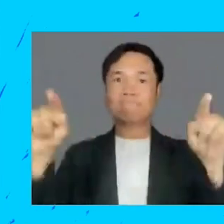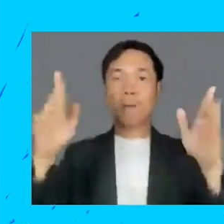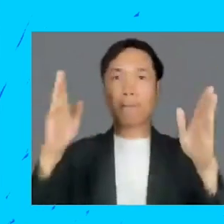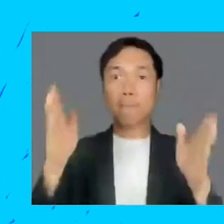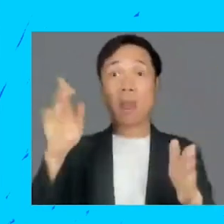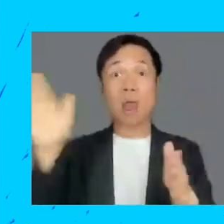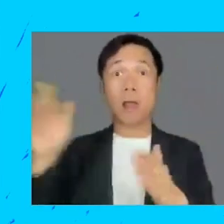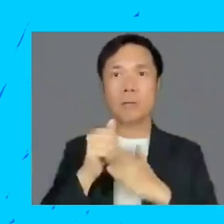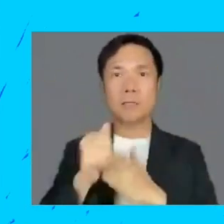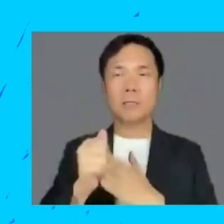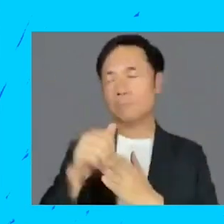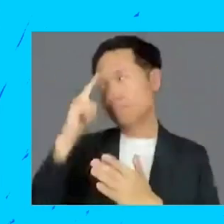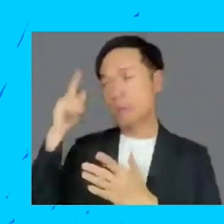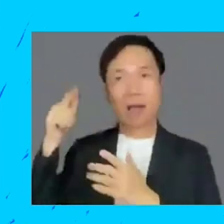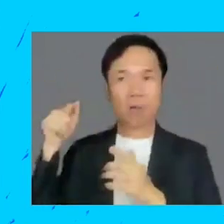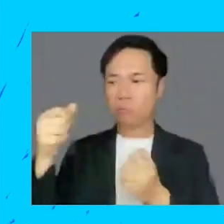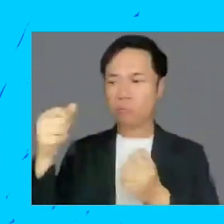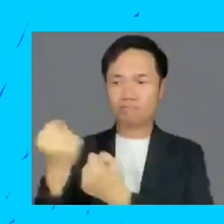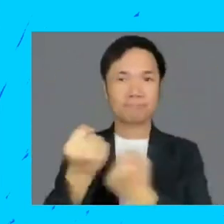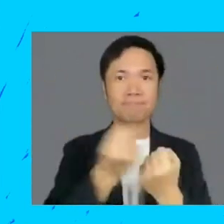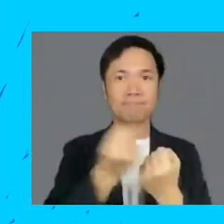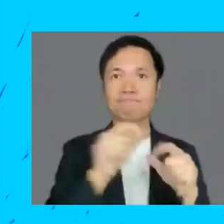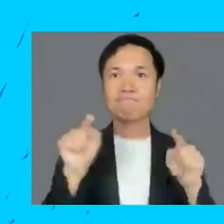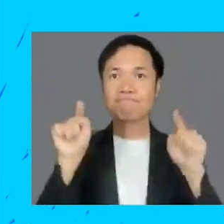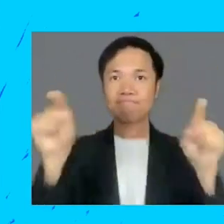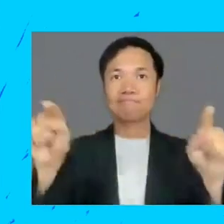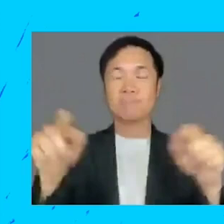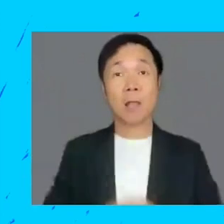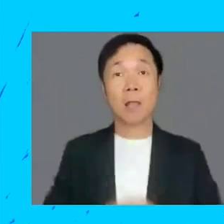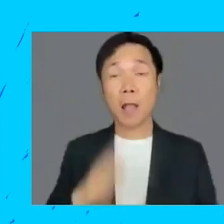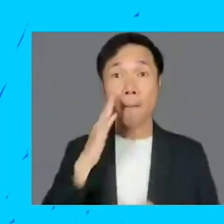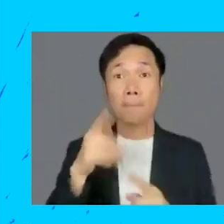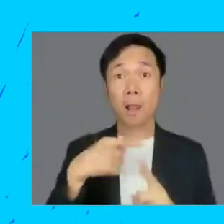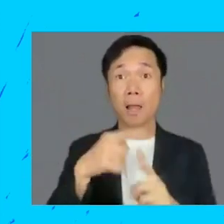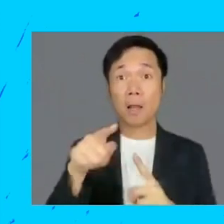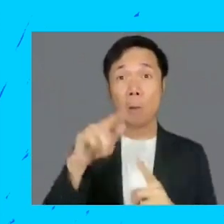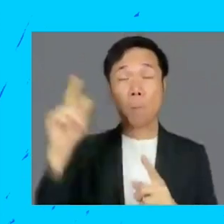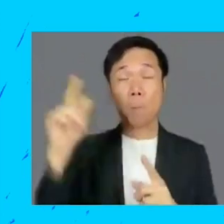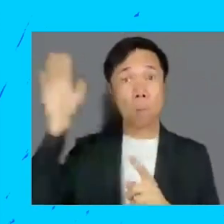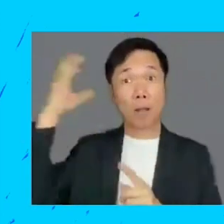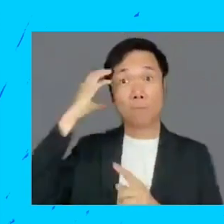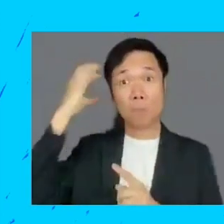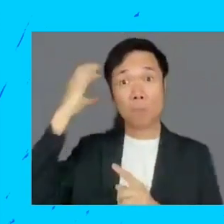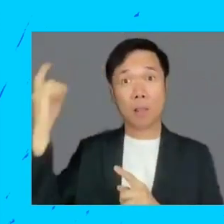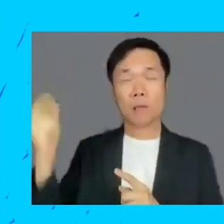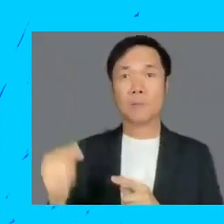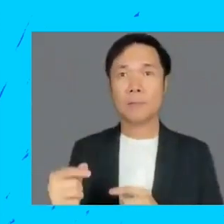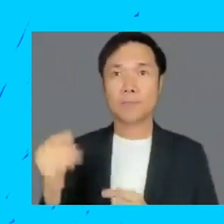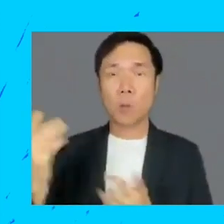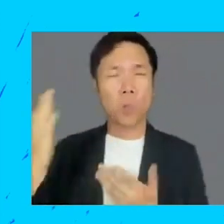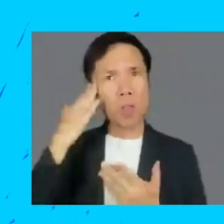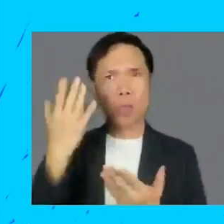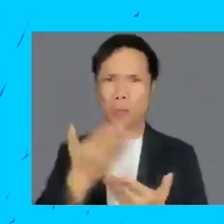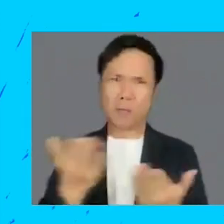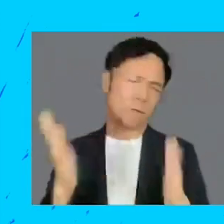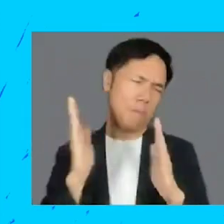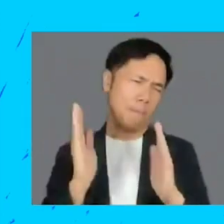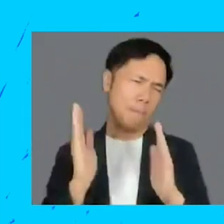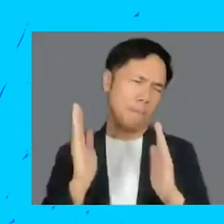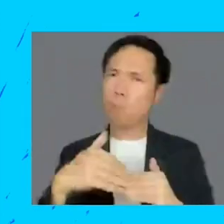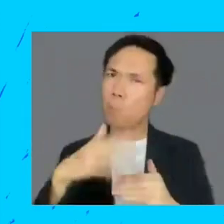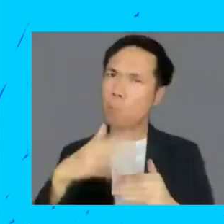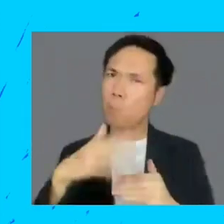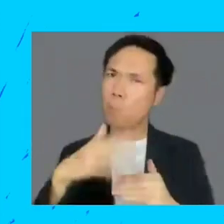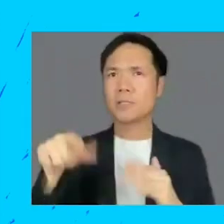One example of facilitating youth leaders' voices in policymaking is UNICEF's We Deserve Better initiative.